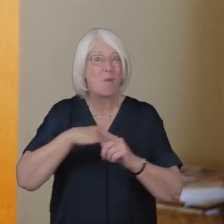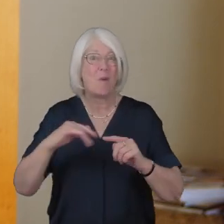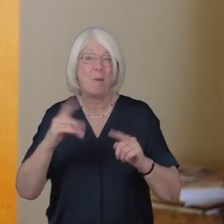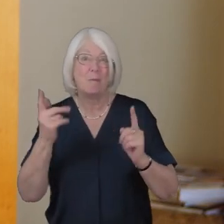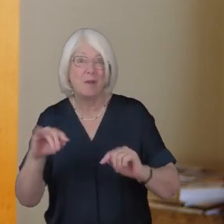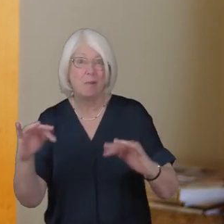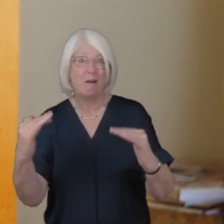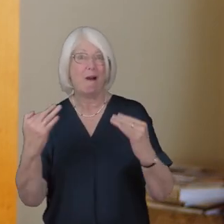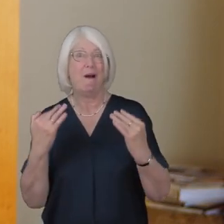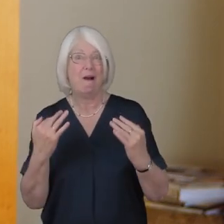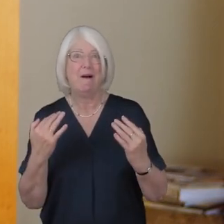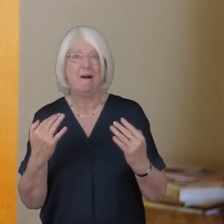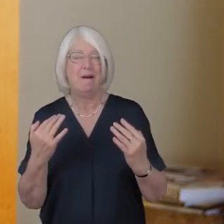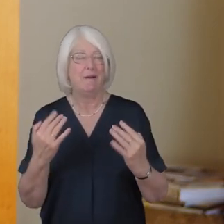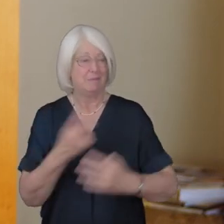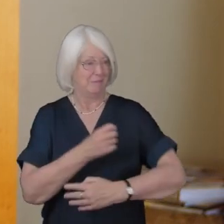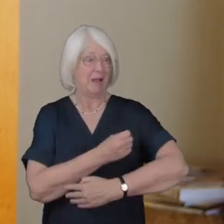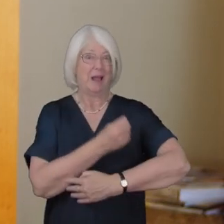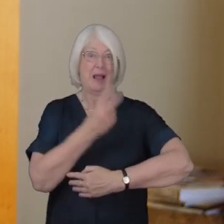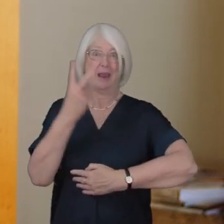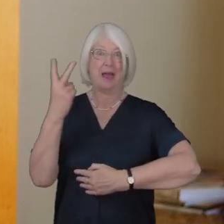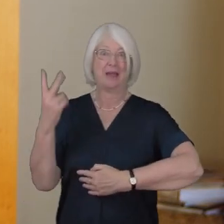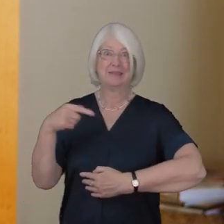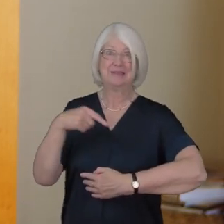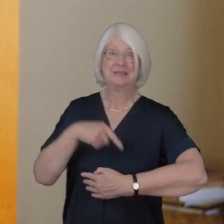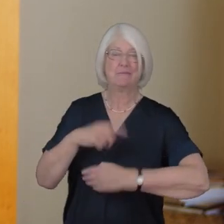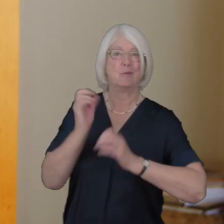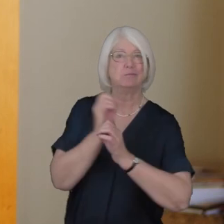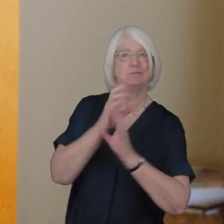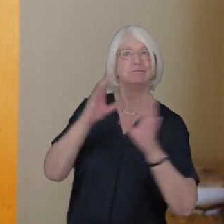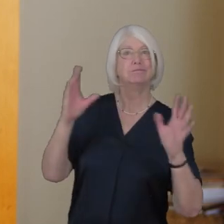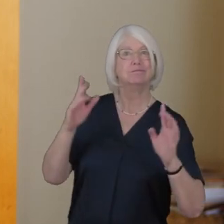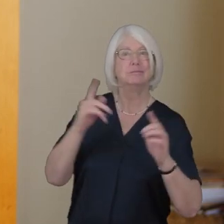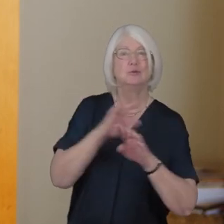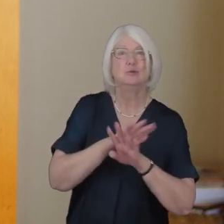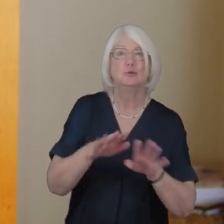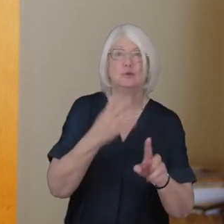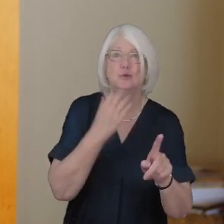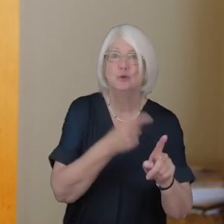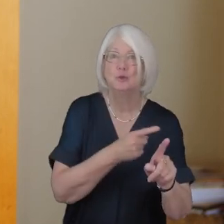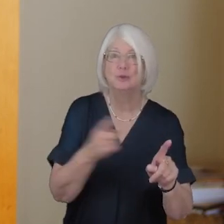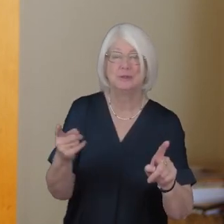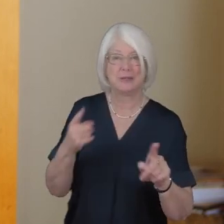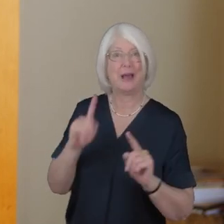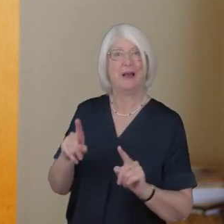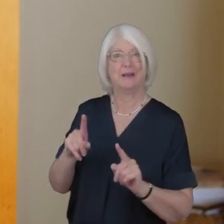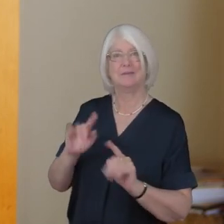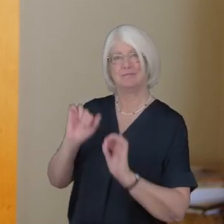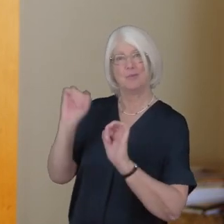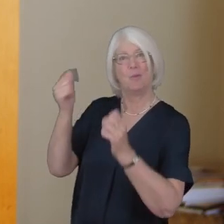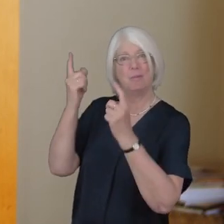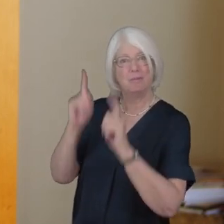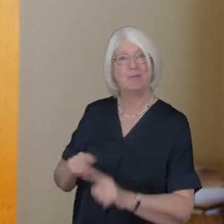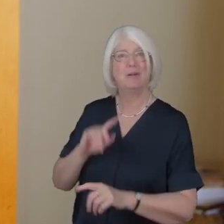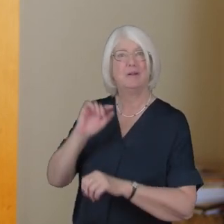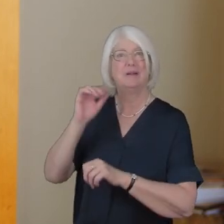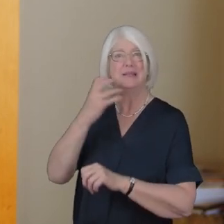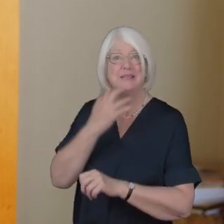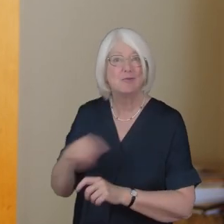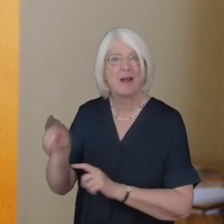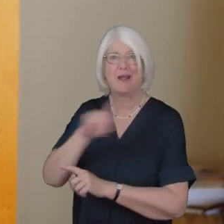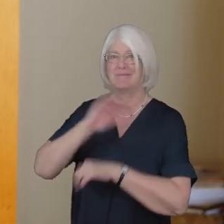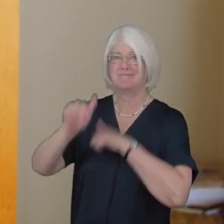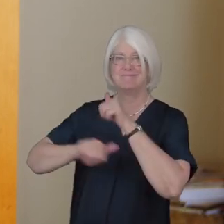presence of all peoples a light for revelation to the Gentiles and for glory to your